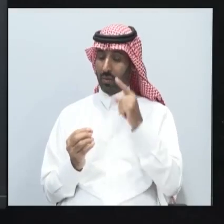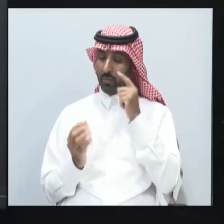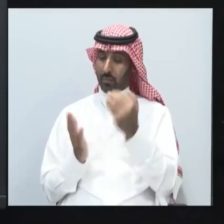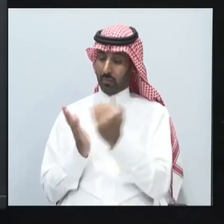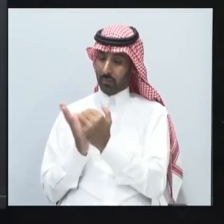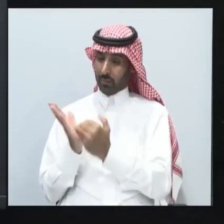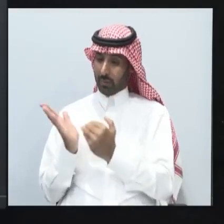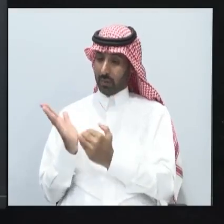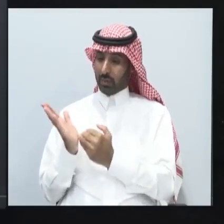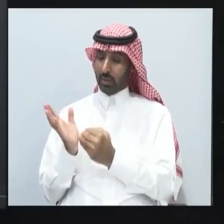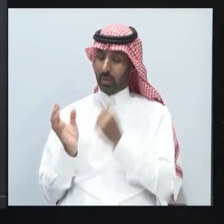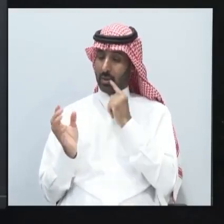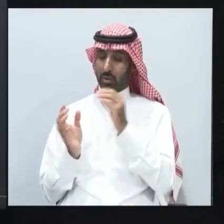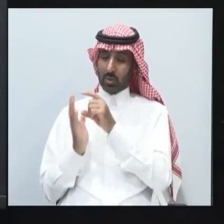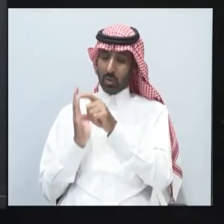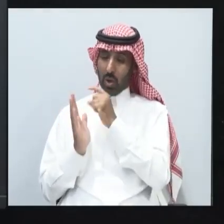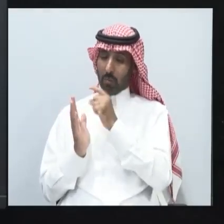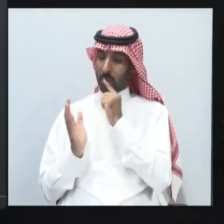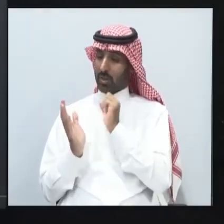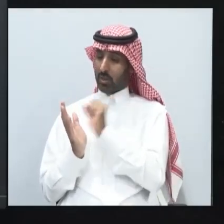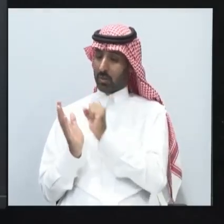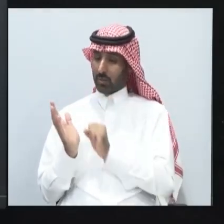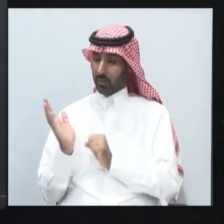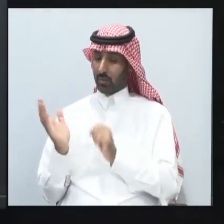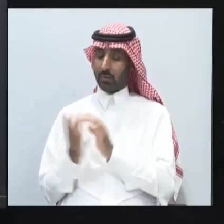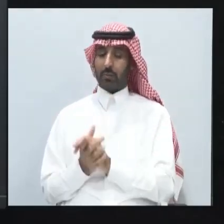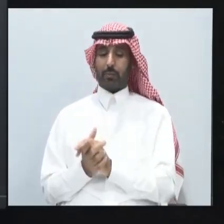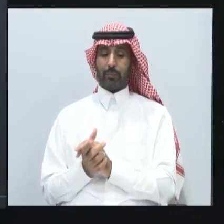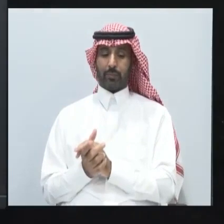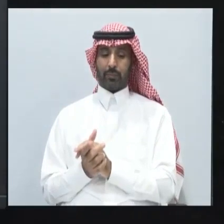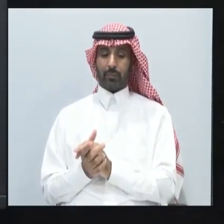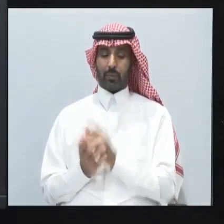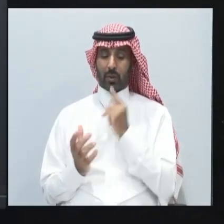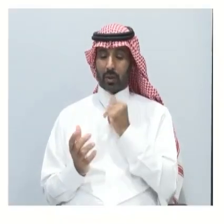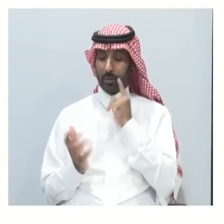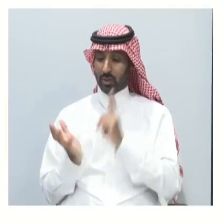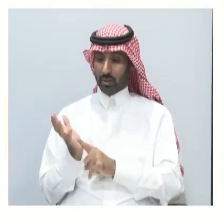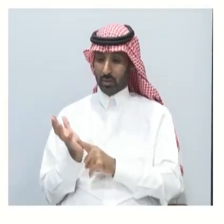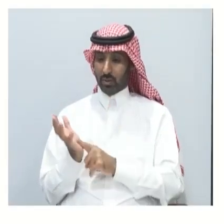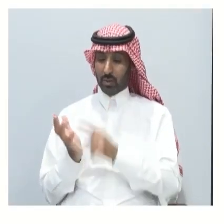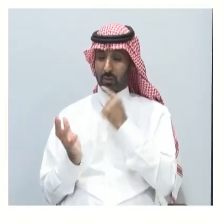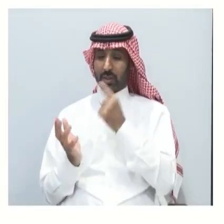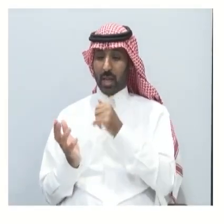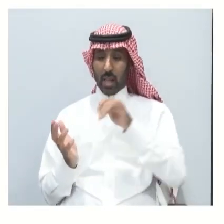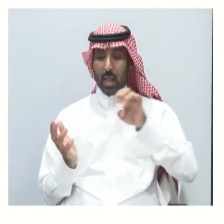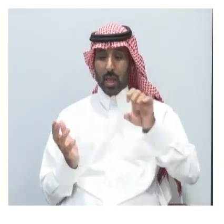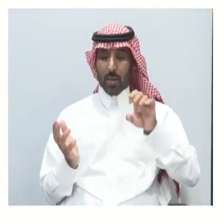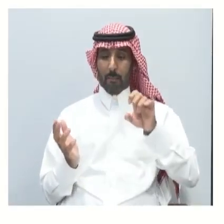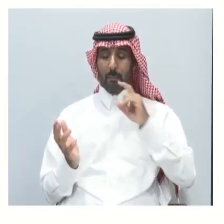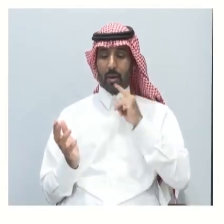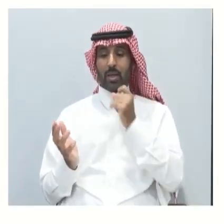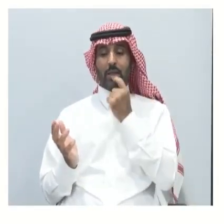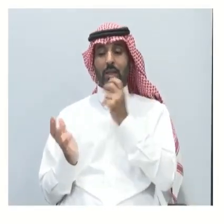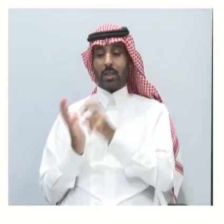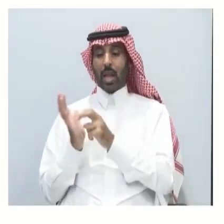paragraph using topic sentences for each paragraph. You need also to make sure of your spelling, to make sure